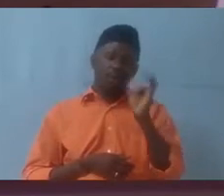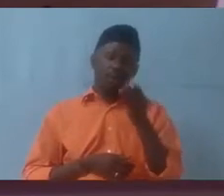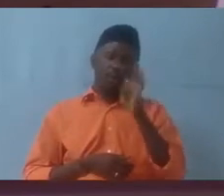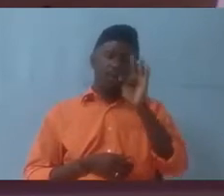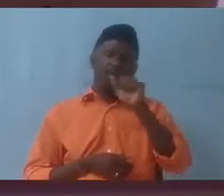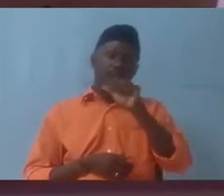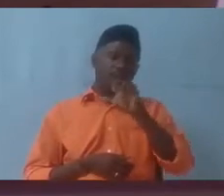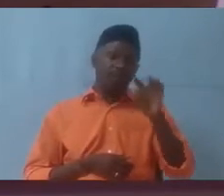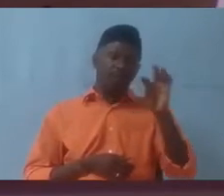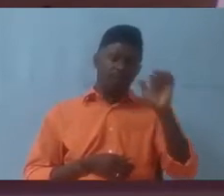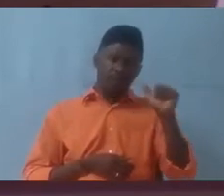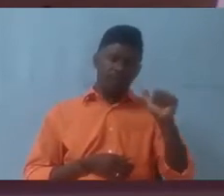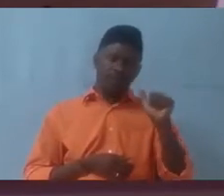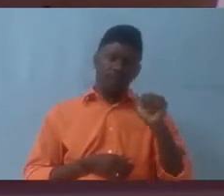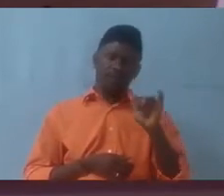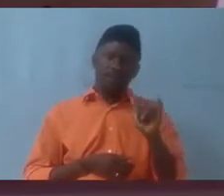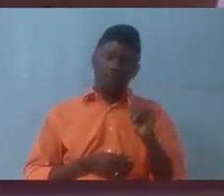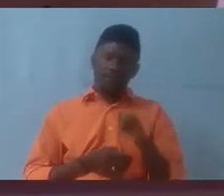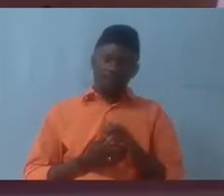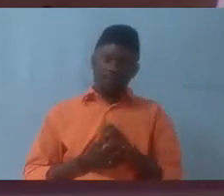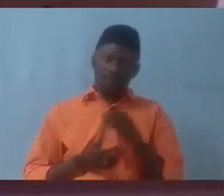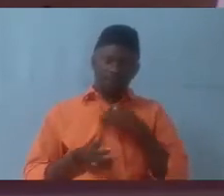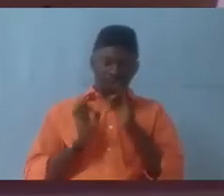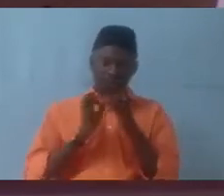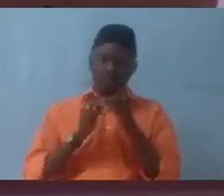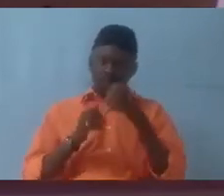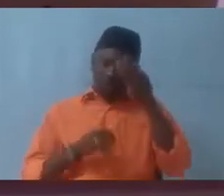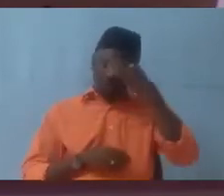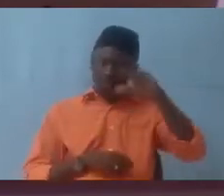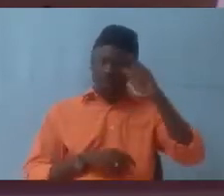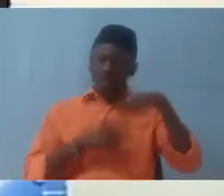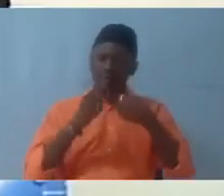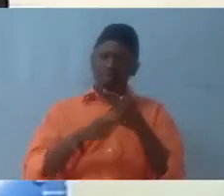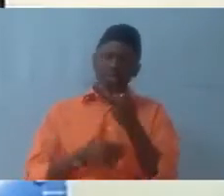Can you tell the commission about these two?